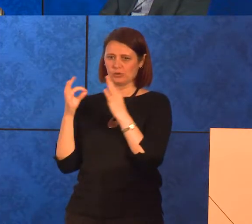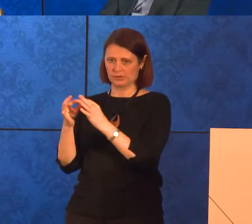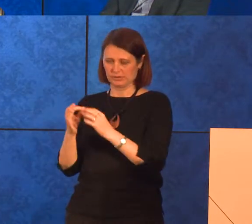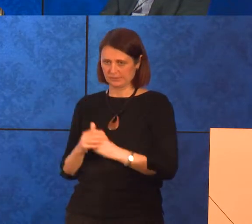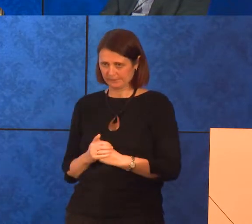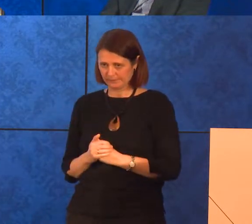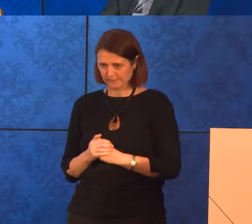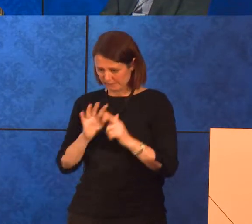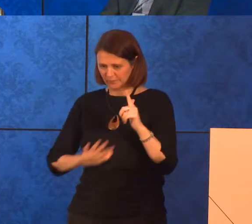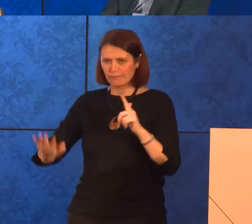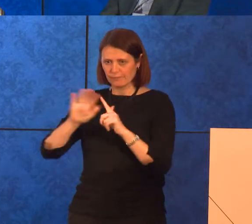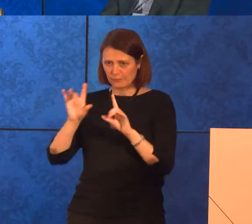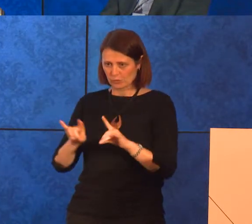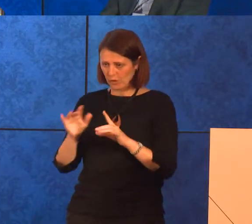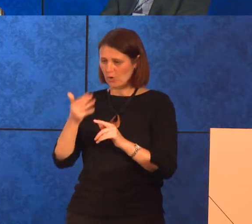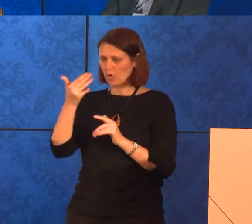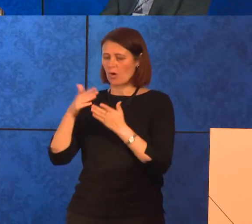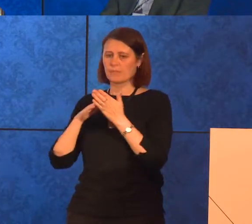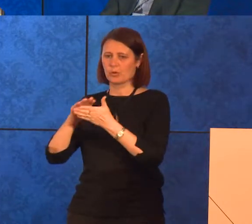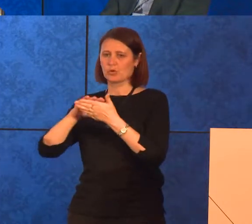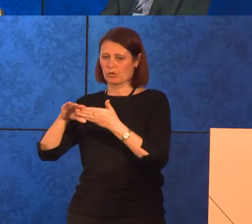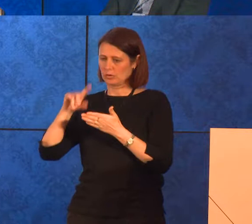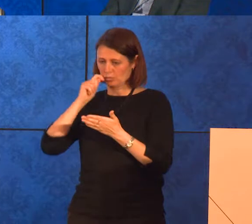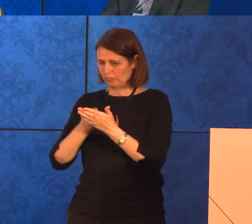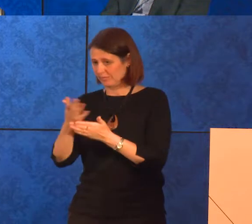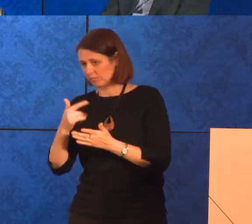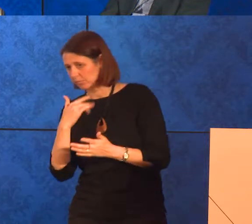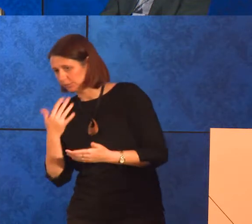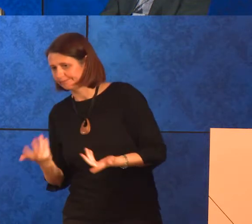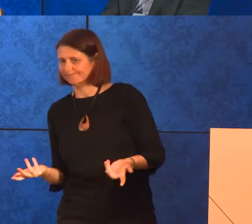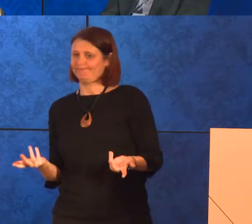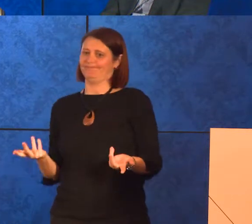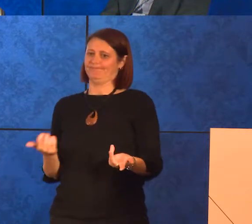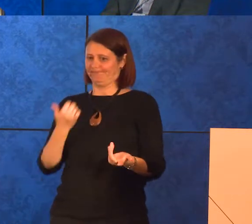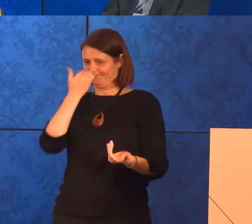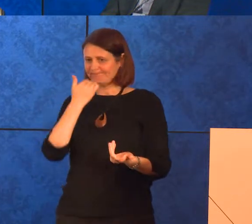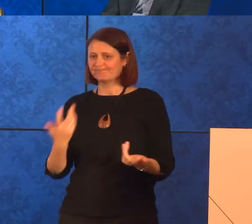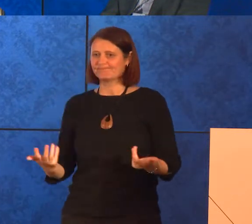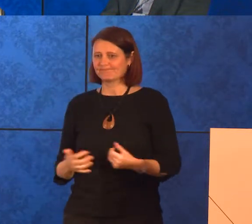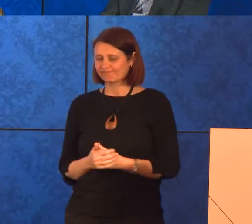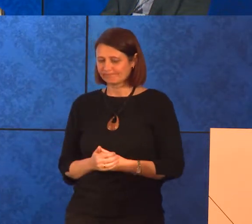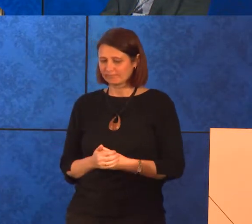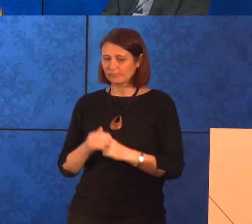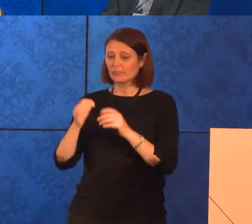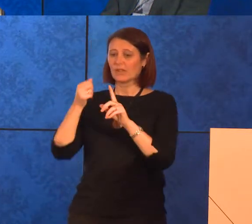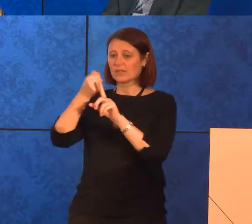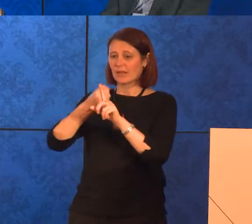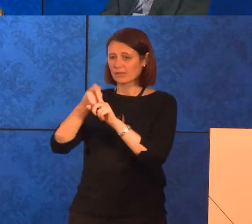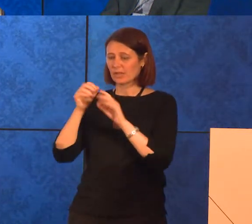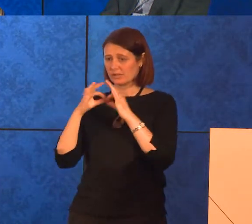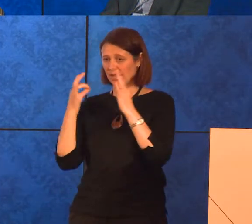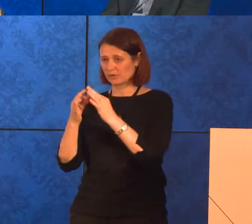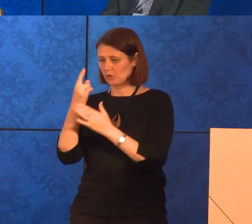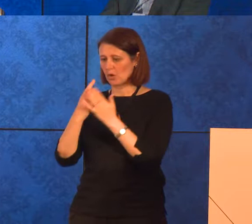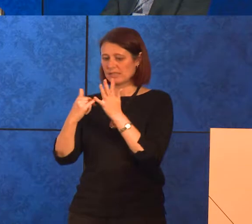across Australia, $9 million will not go far. The advocacy agencies that are only state